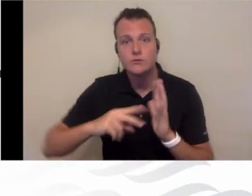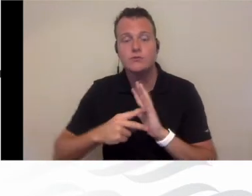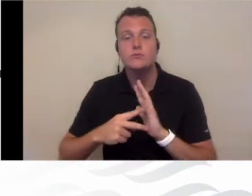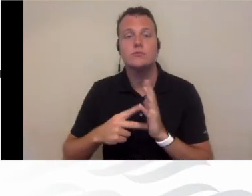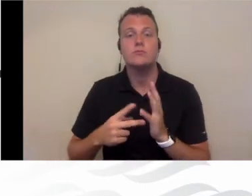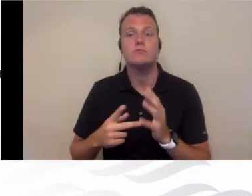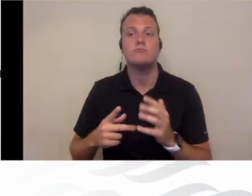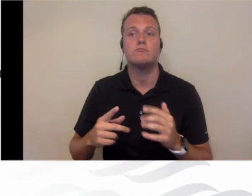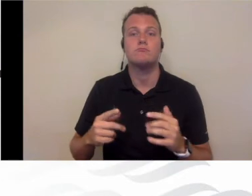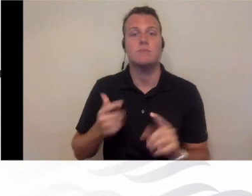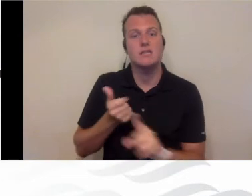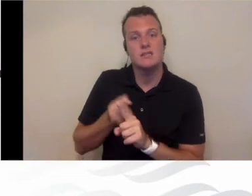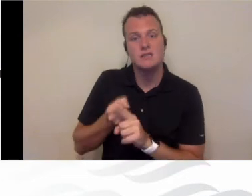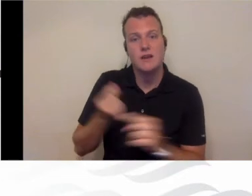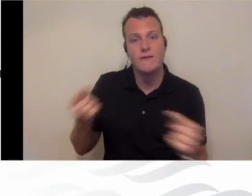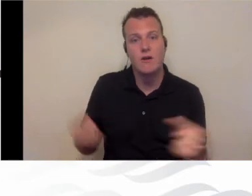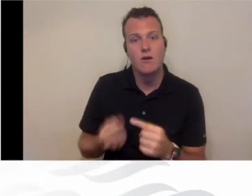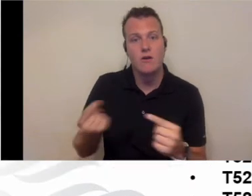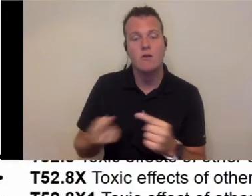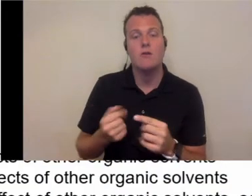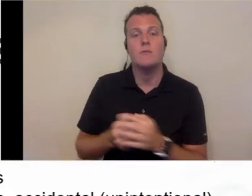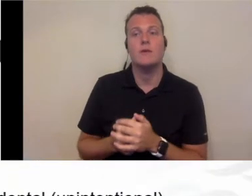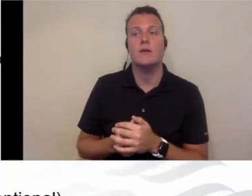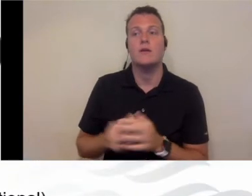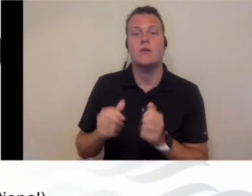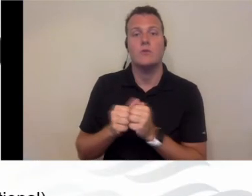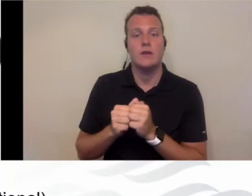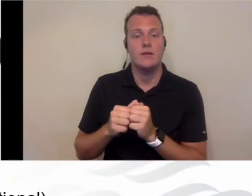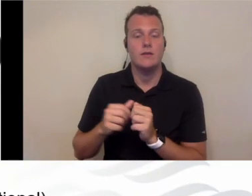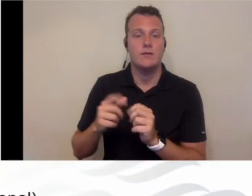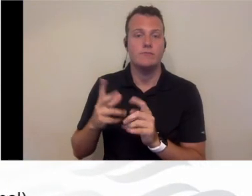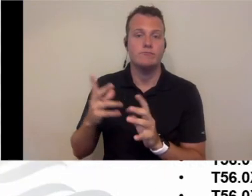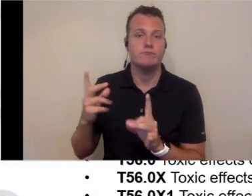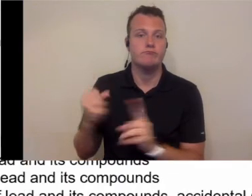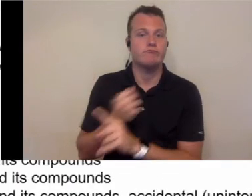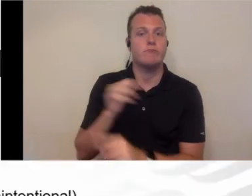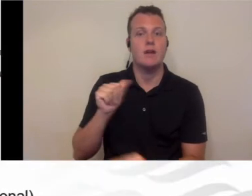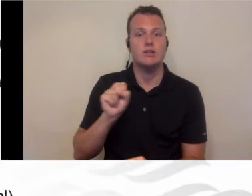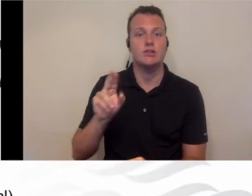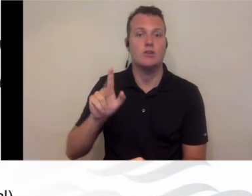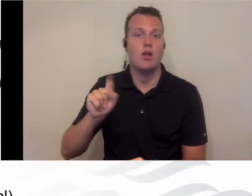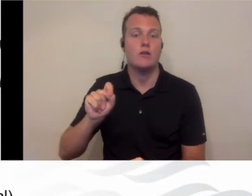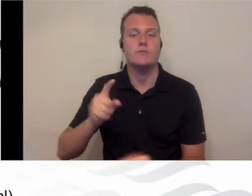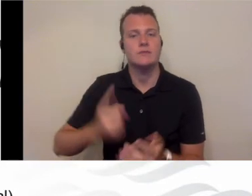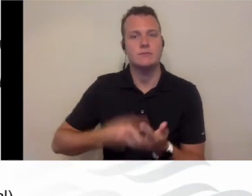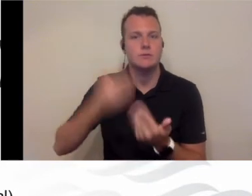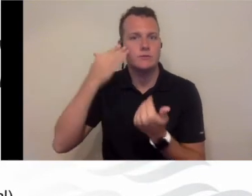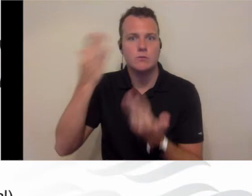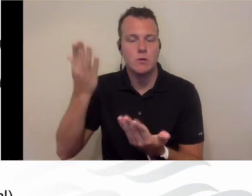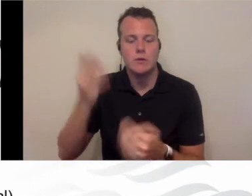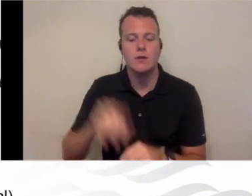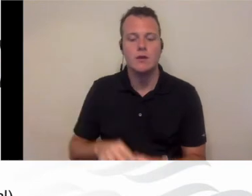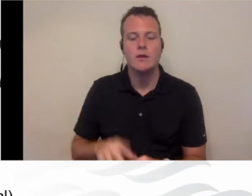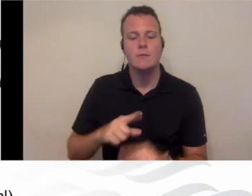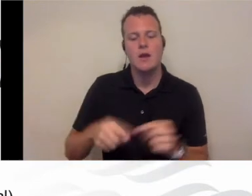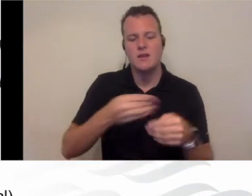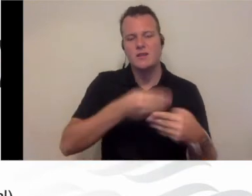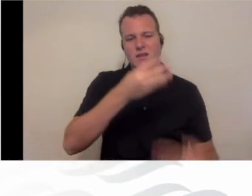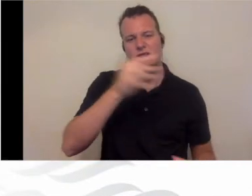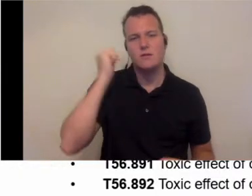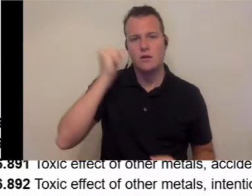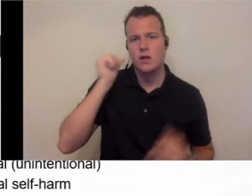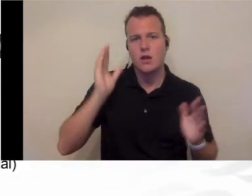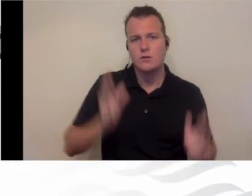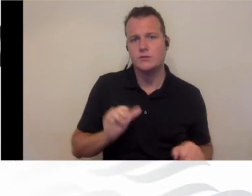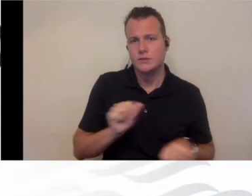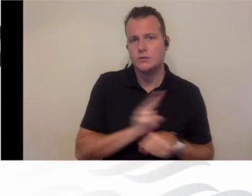It's self-harm by an assault, or you just don't know. So these are all the ones that audiologists would use. So